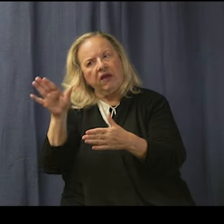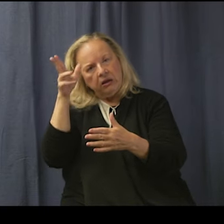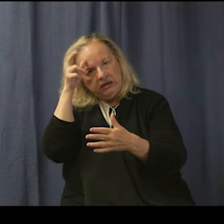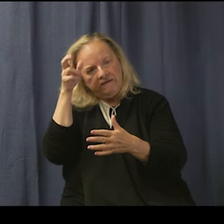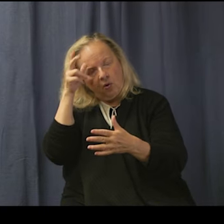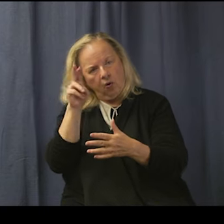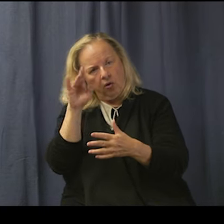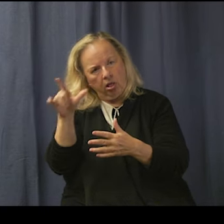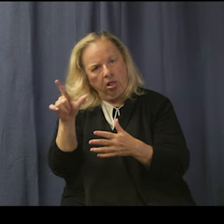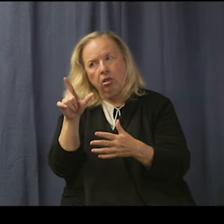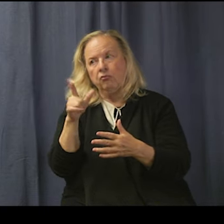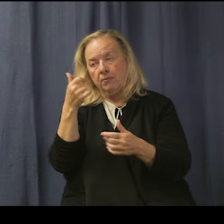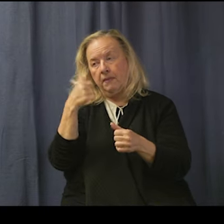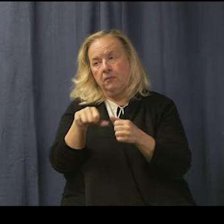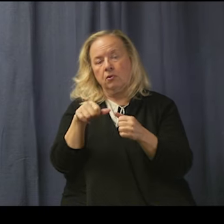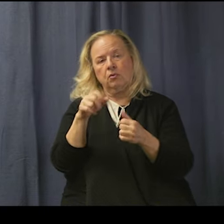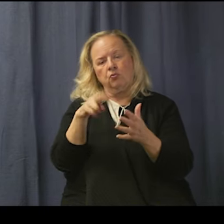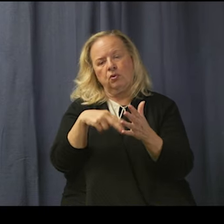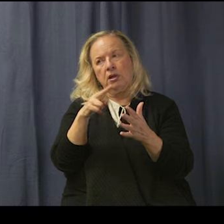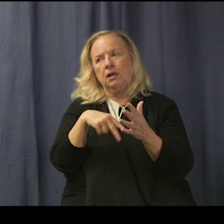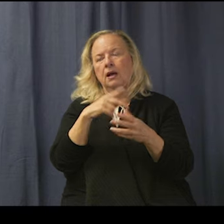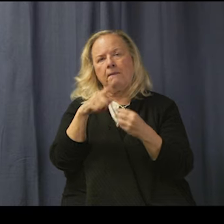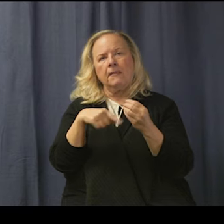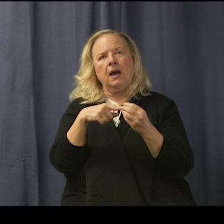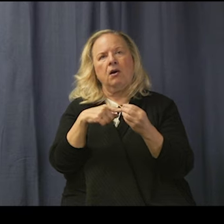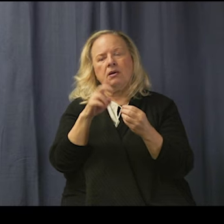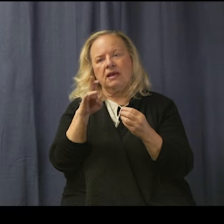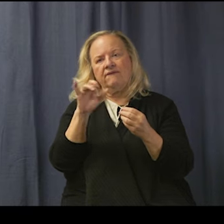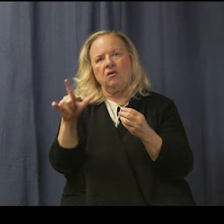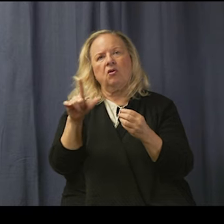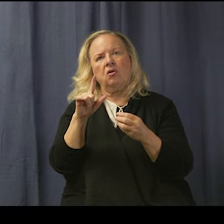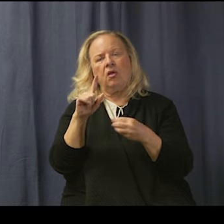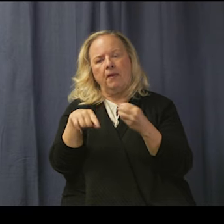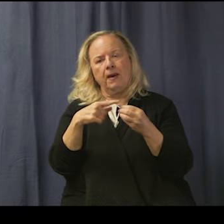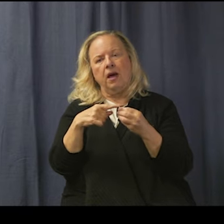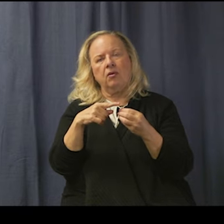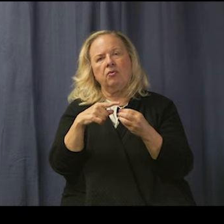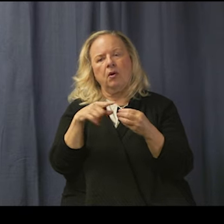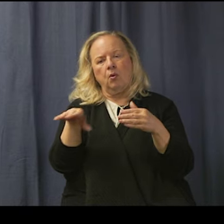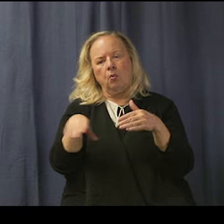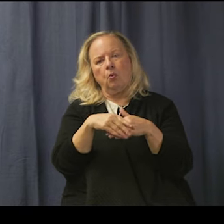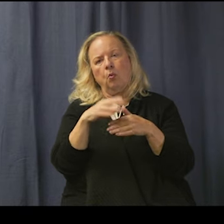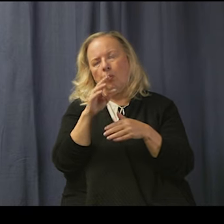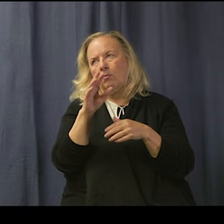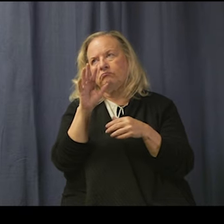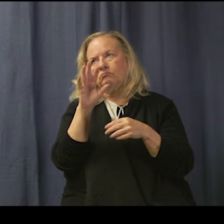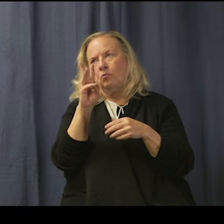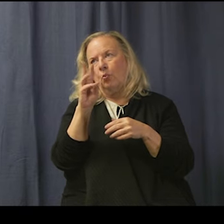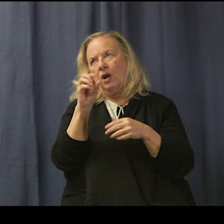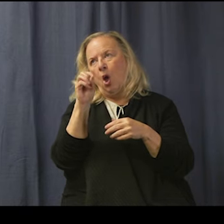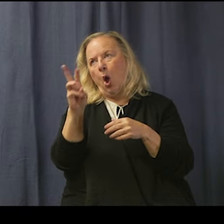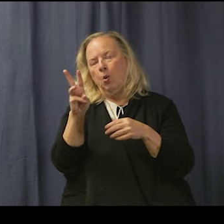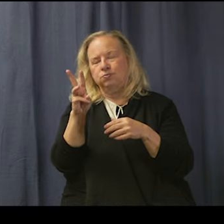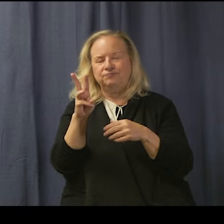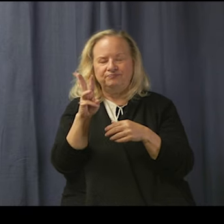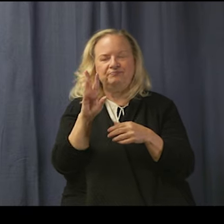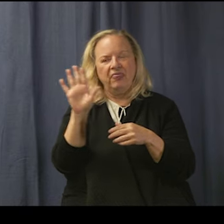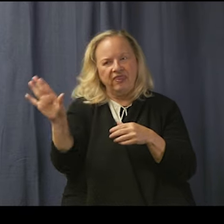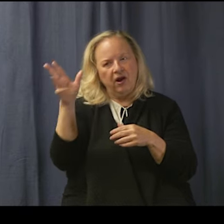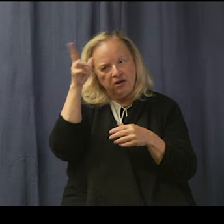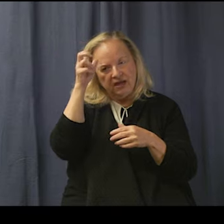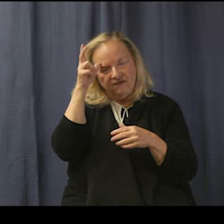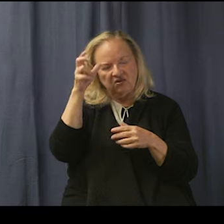evil. Okay, remember, just got done reading about brought evil upon the widow? And here it says, their evil